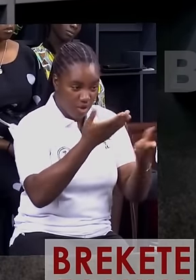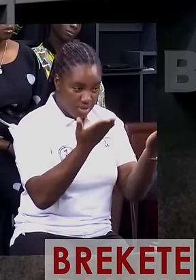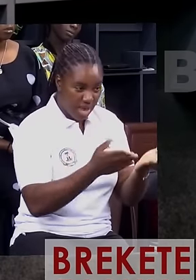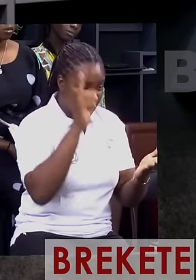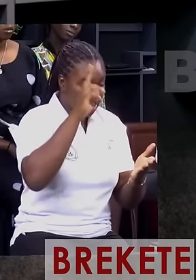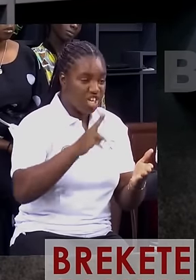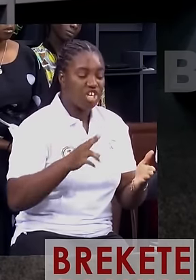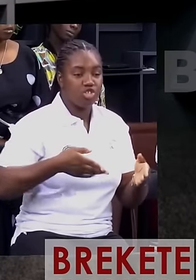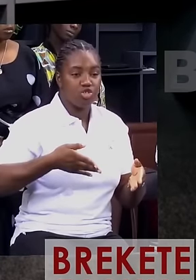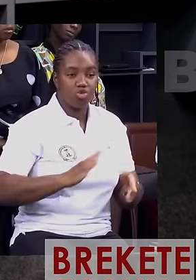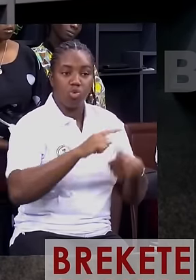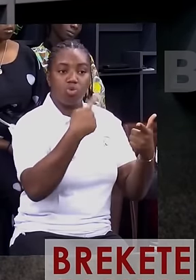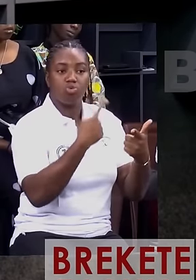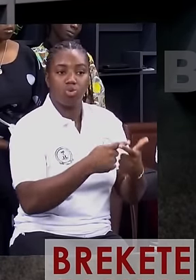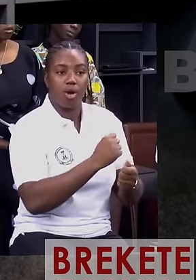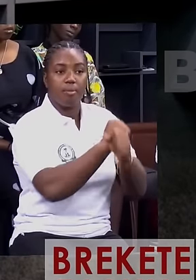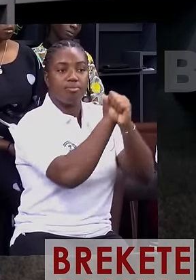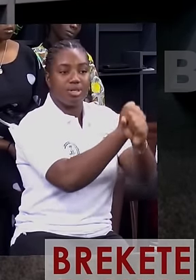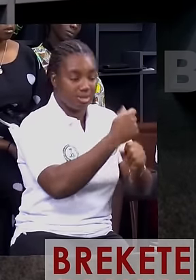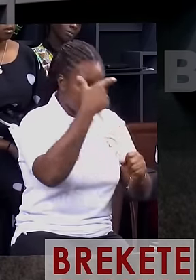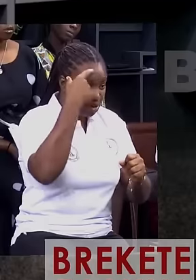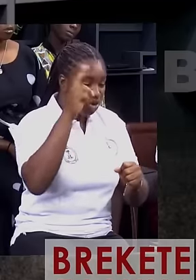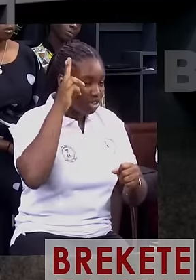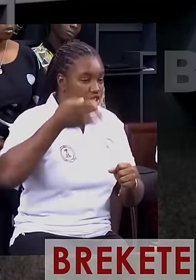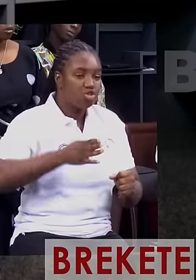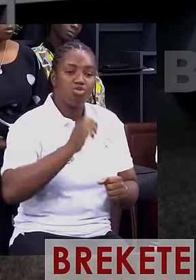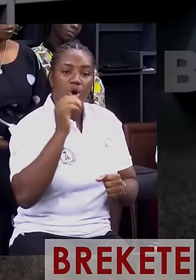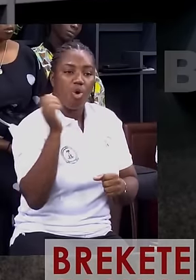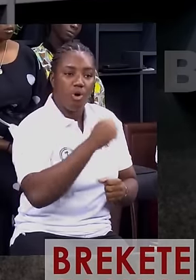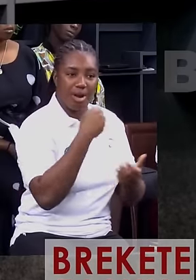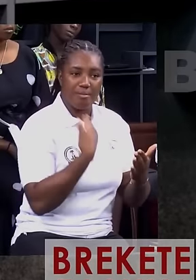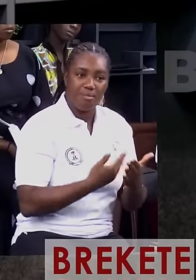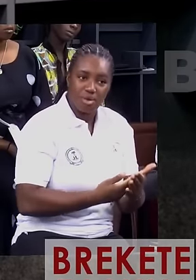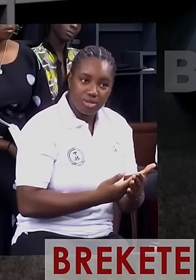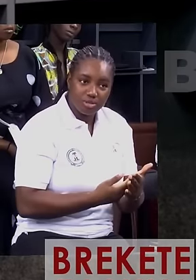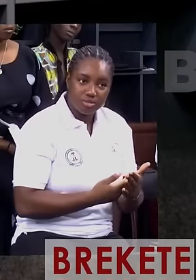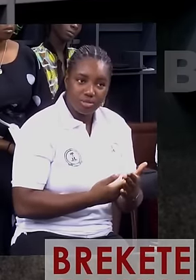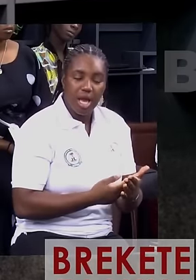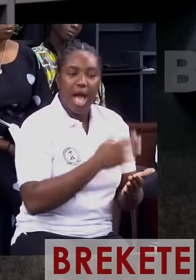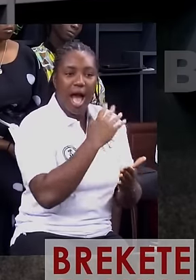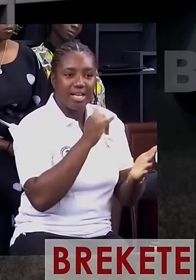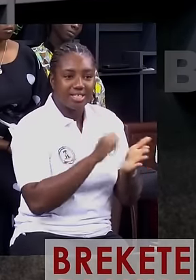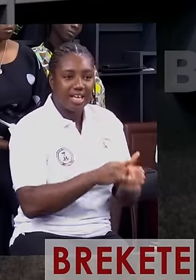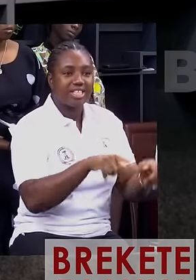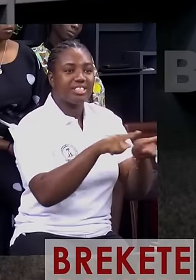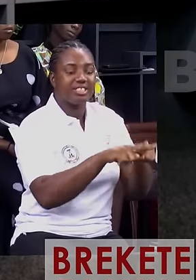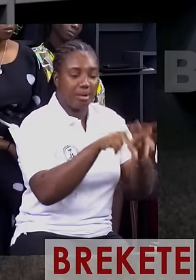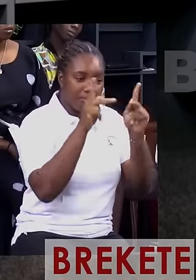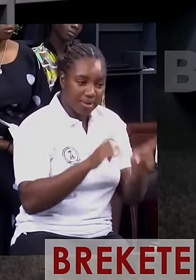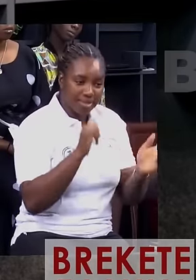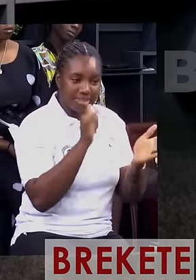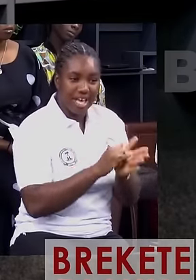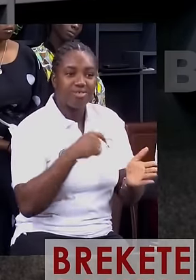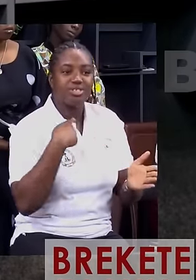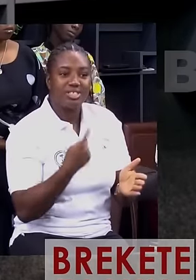illegal to collect money at all. And I also told them that the said person that you said is a staff of Alliance Hospital,